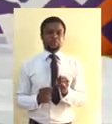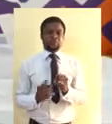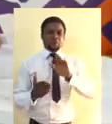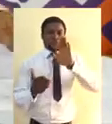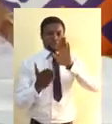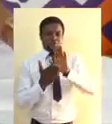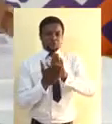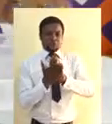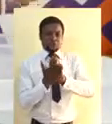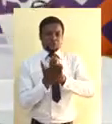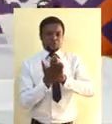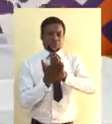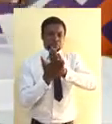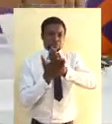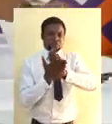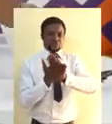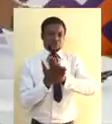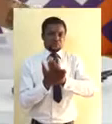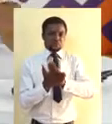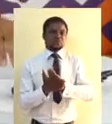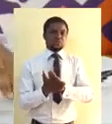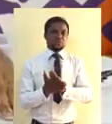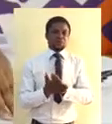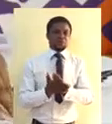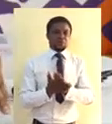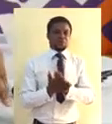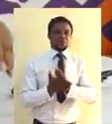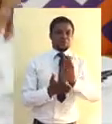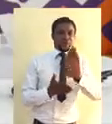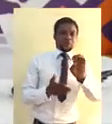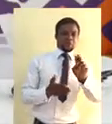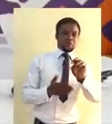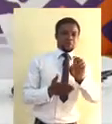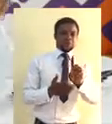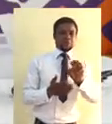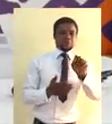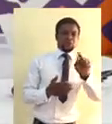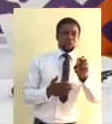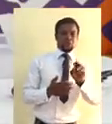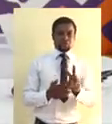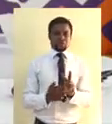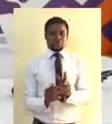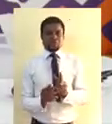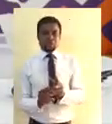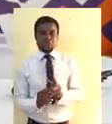optional, glue gun or a glue tack,